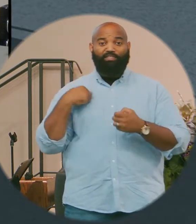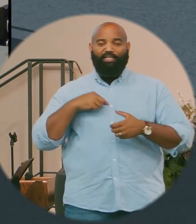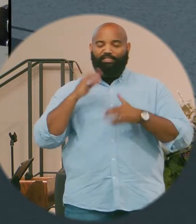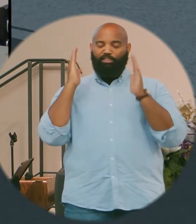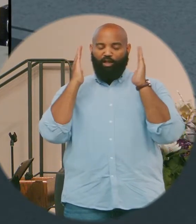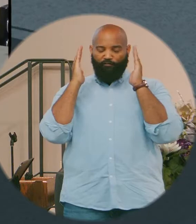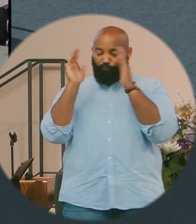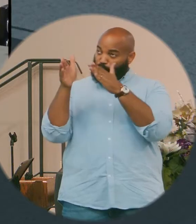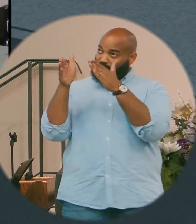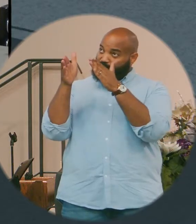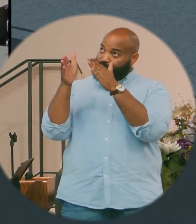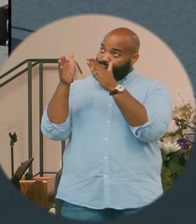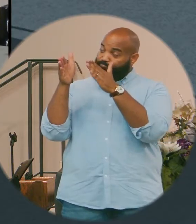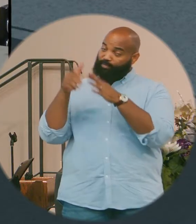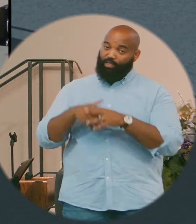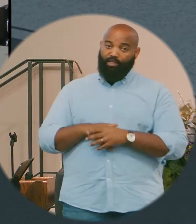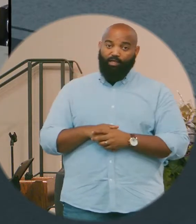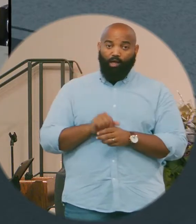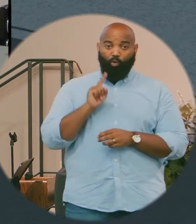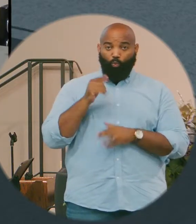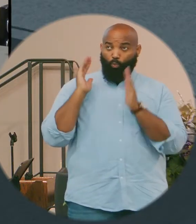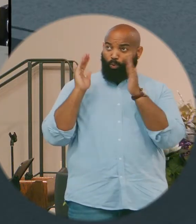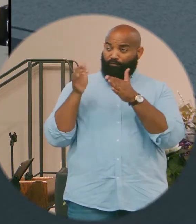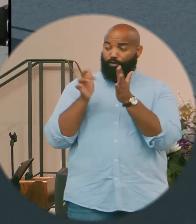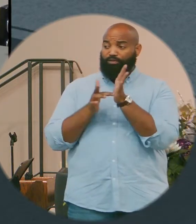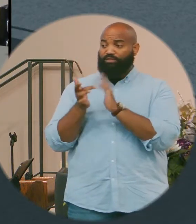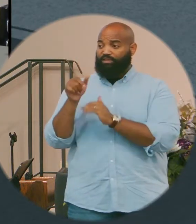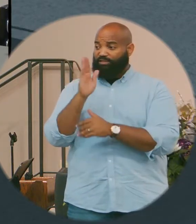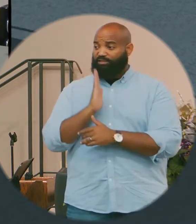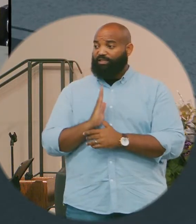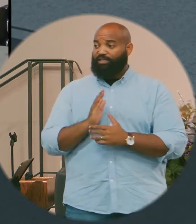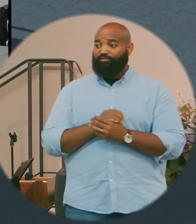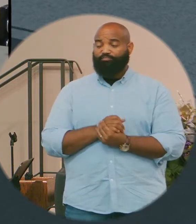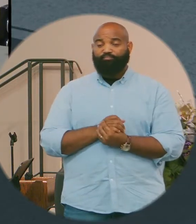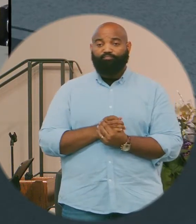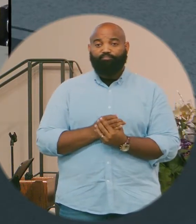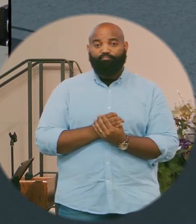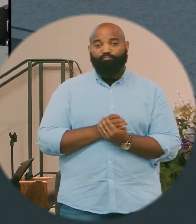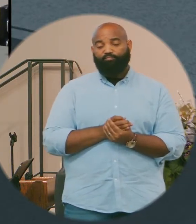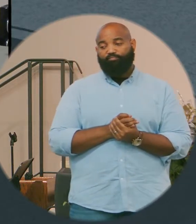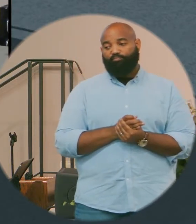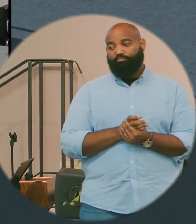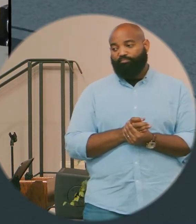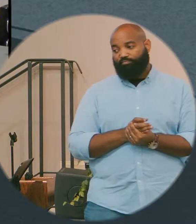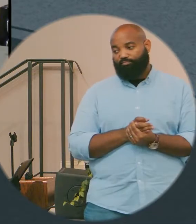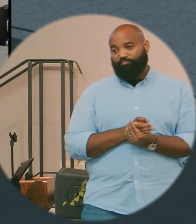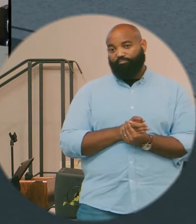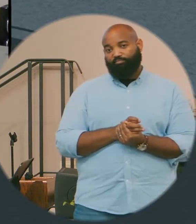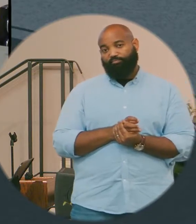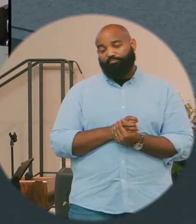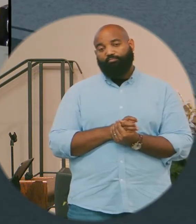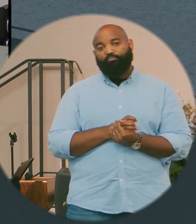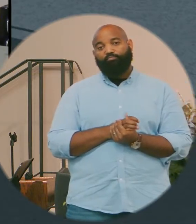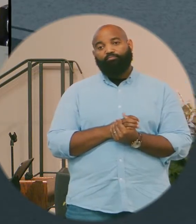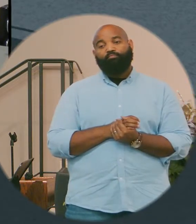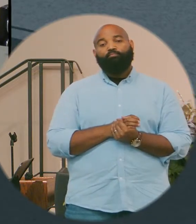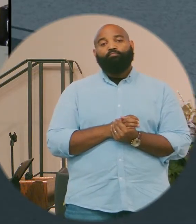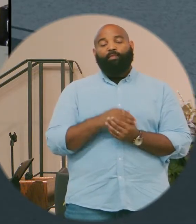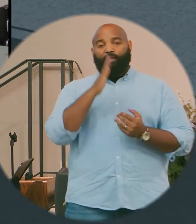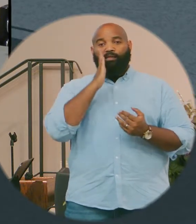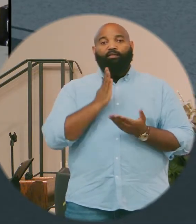straight so that we can look up to the Lord. When you look to the Lord, that's where your help comes